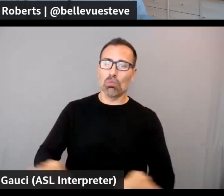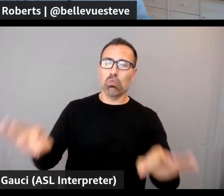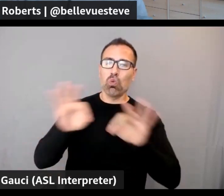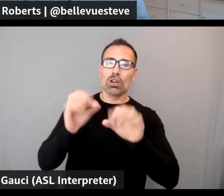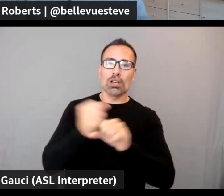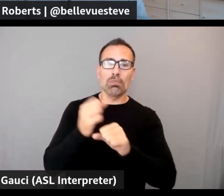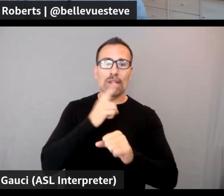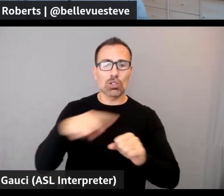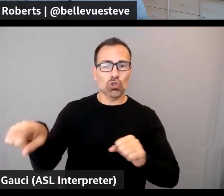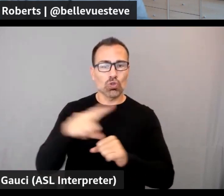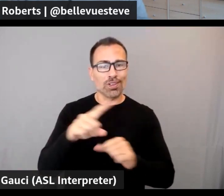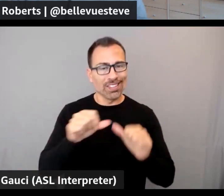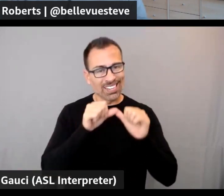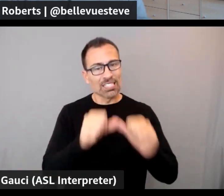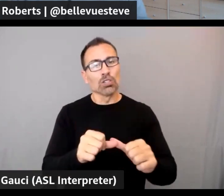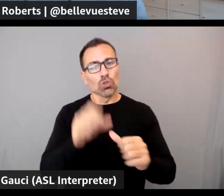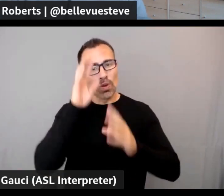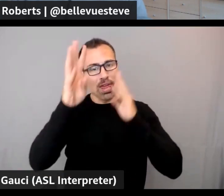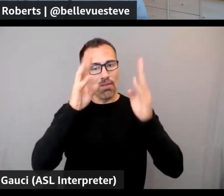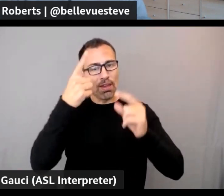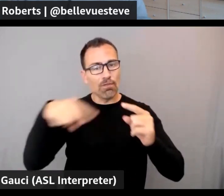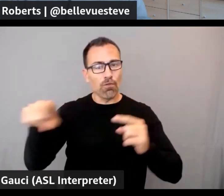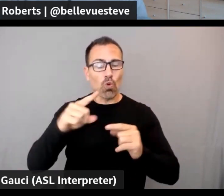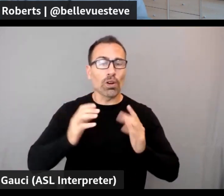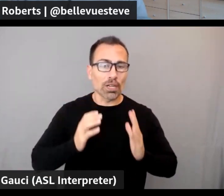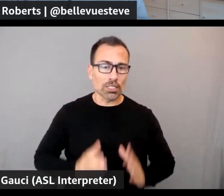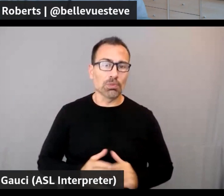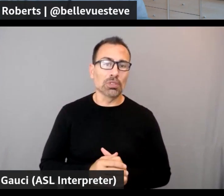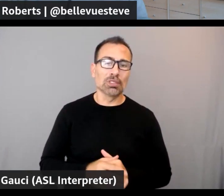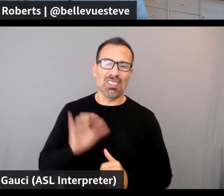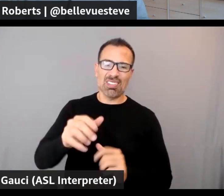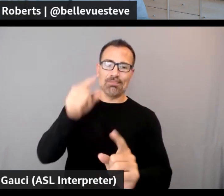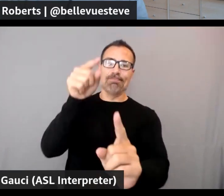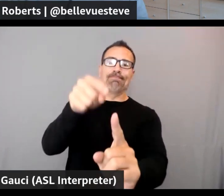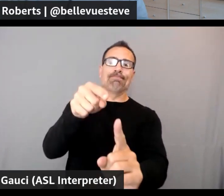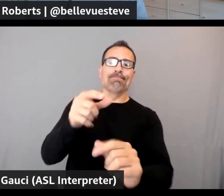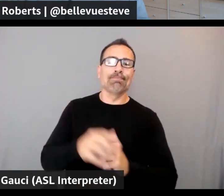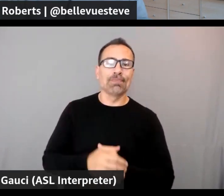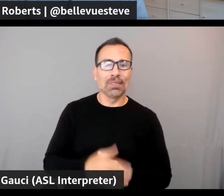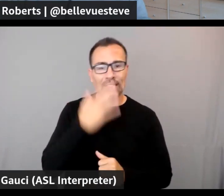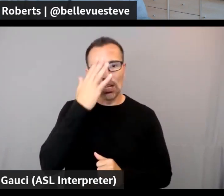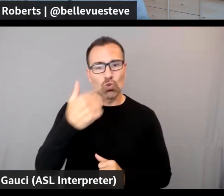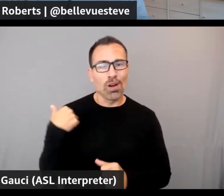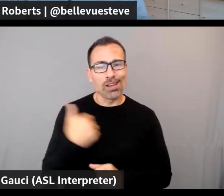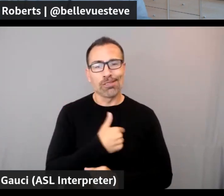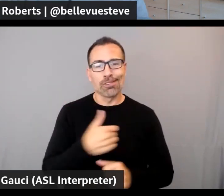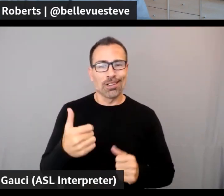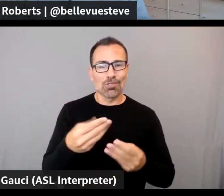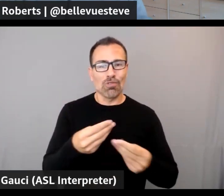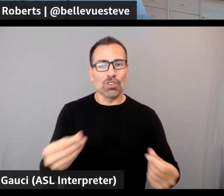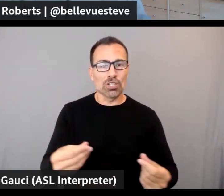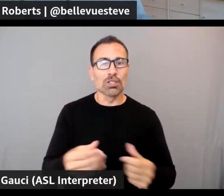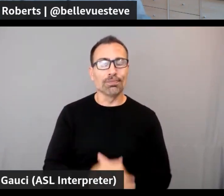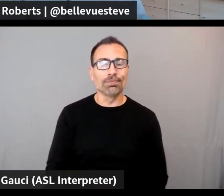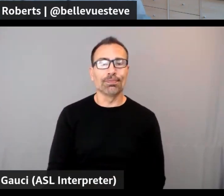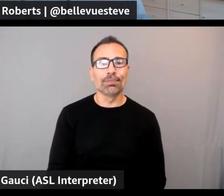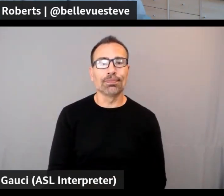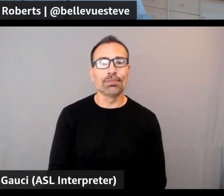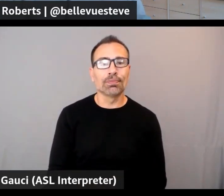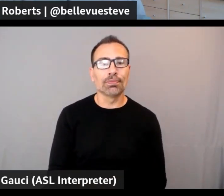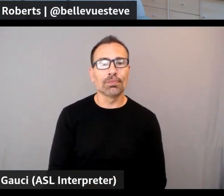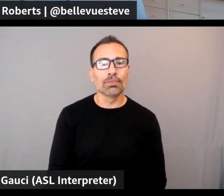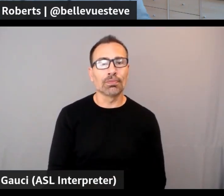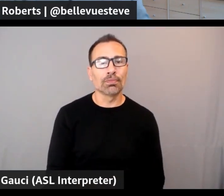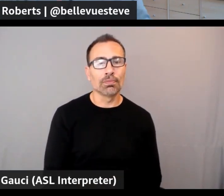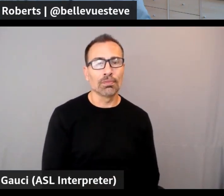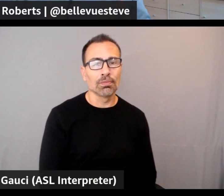innovate for their customers. So that's the main reason why we are so efficient in what we do. So I understand that you